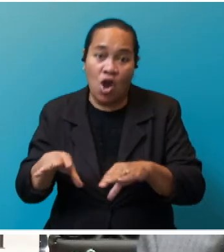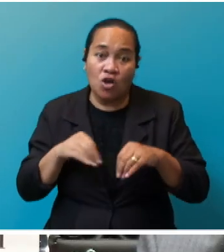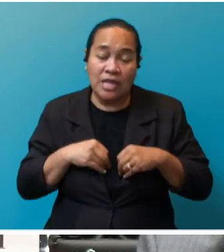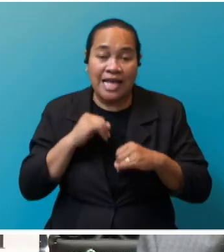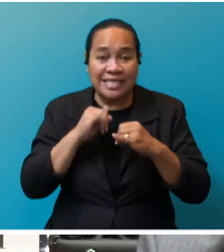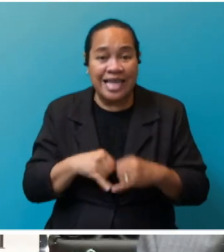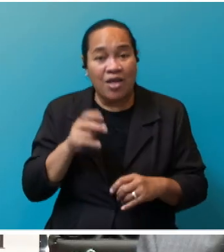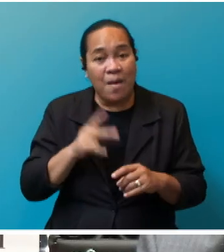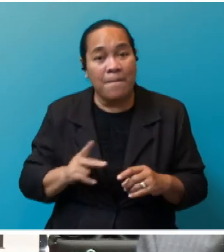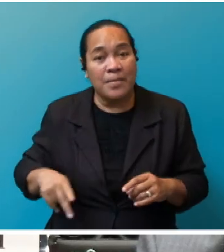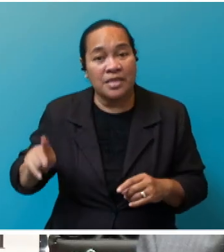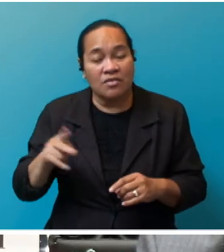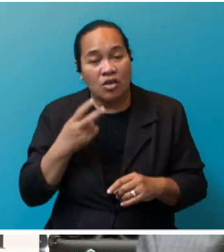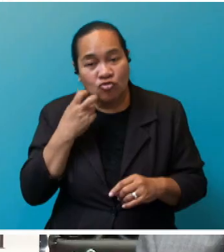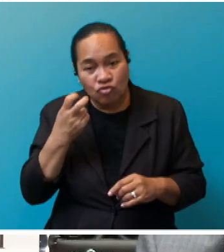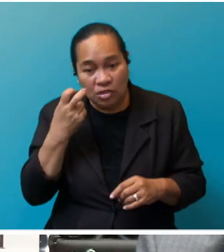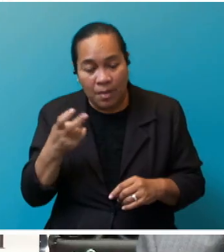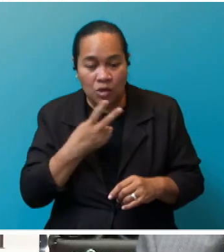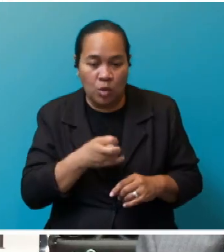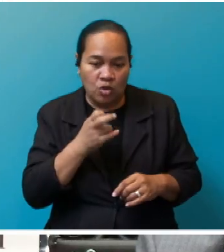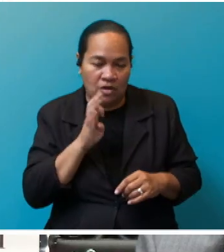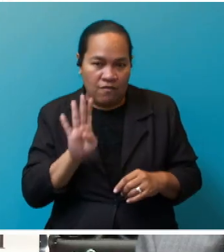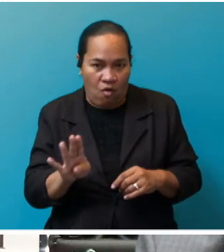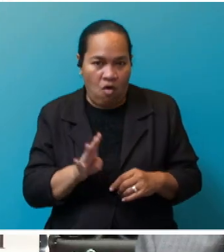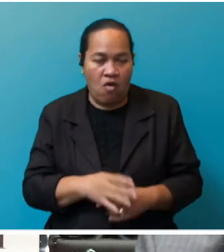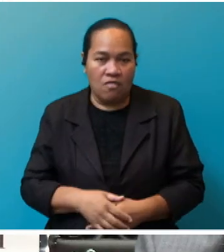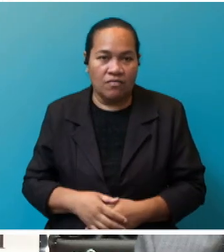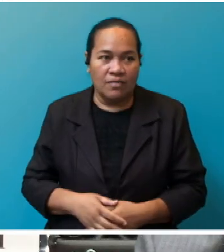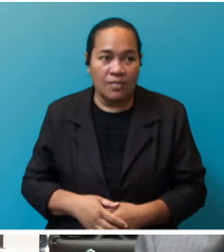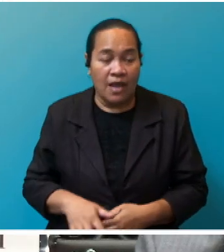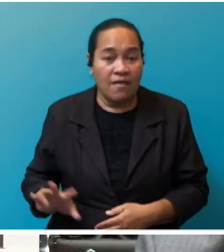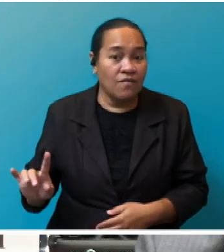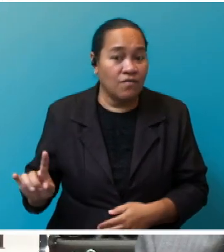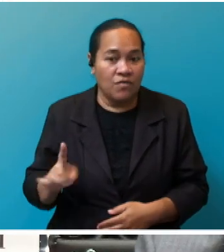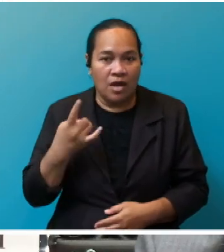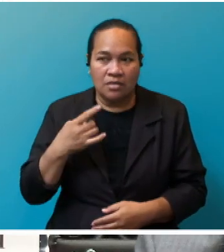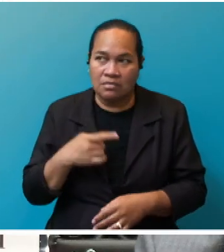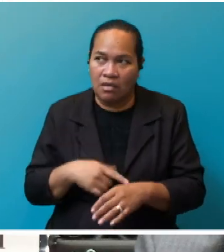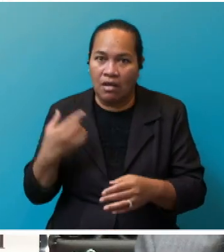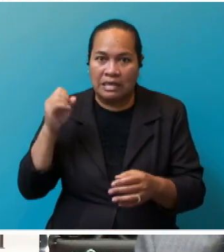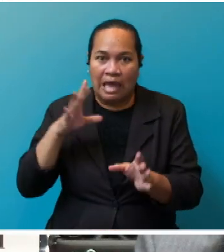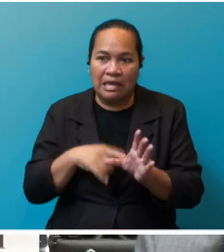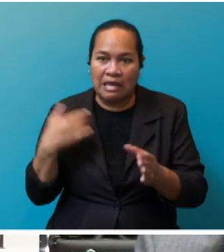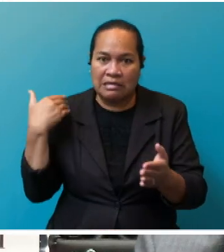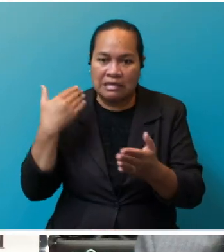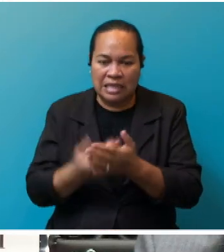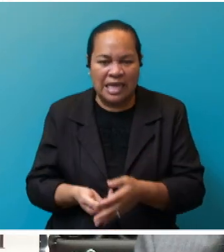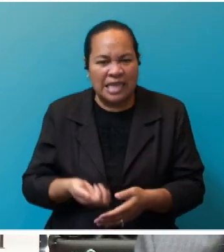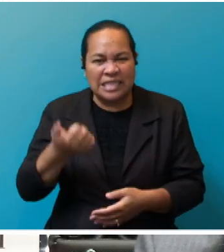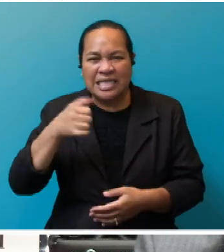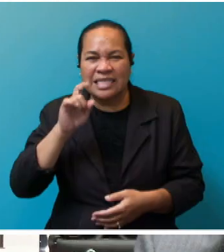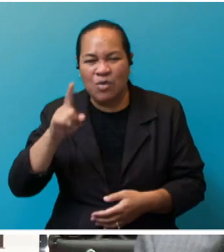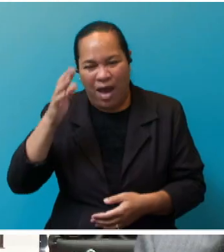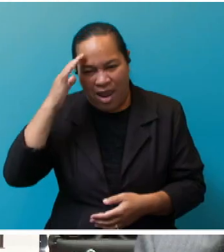Pacific Tourism Exchange 2024, the first in over a decade, connecting 61 international buyers and